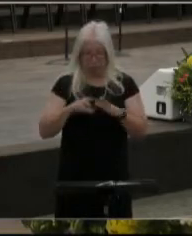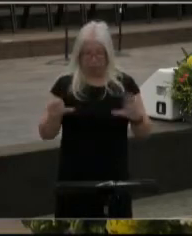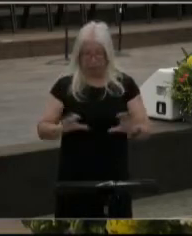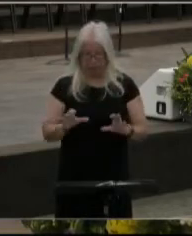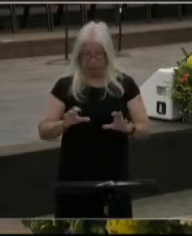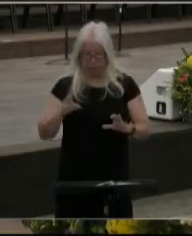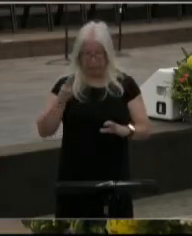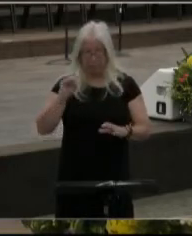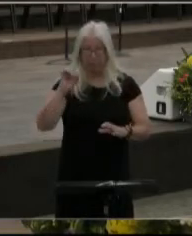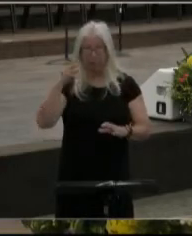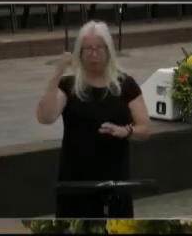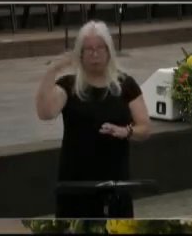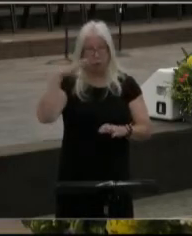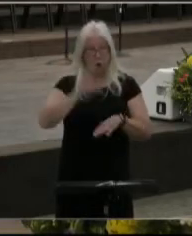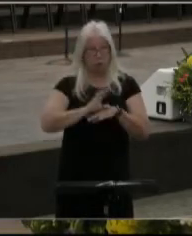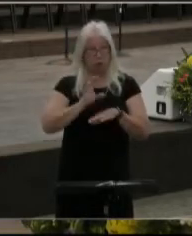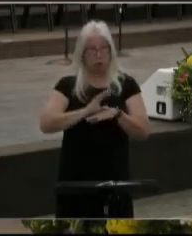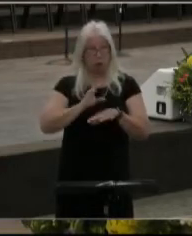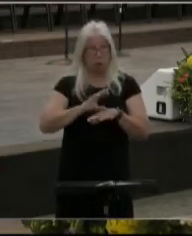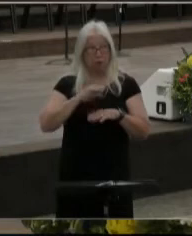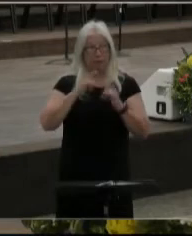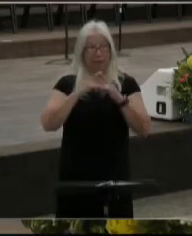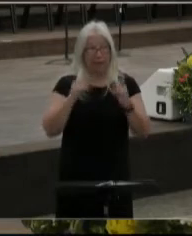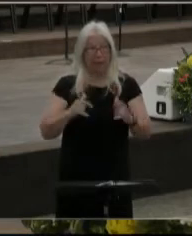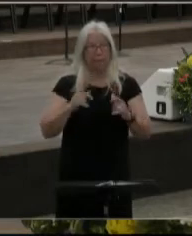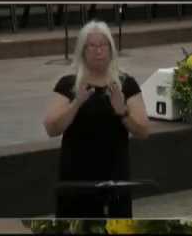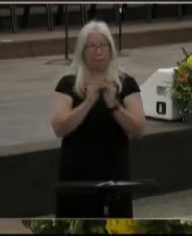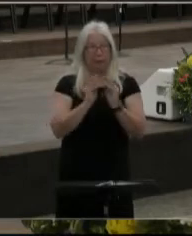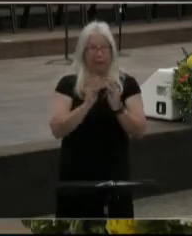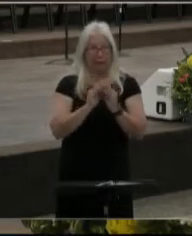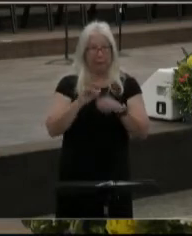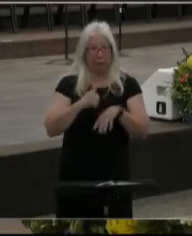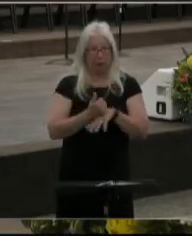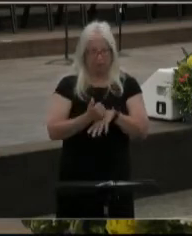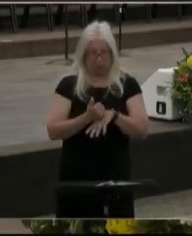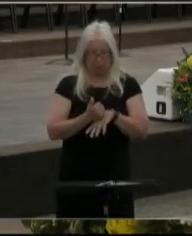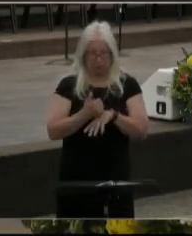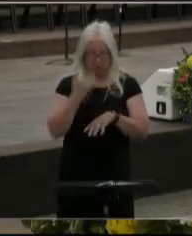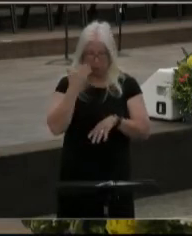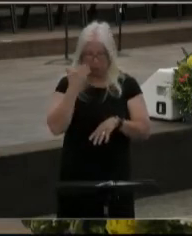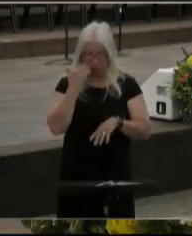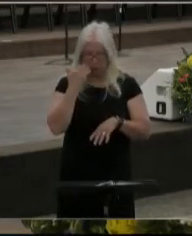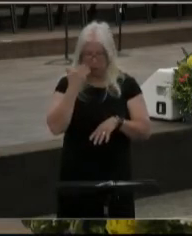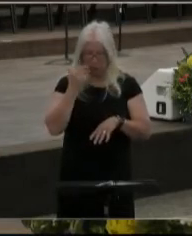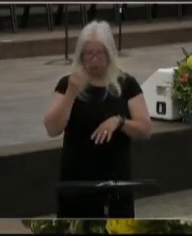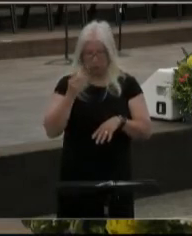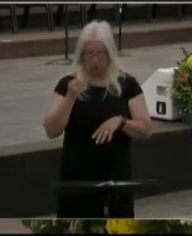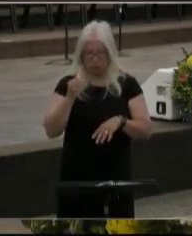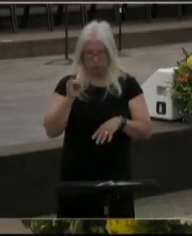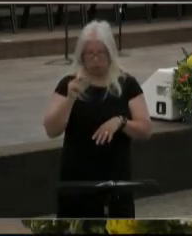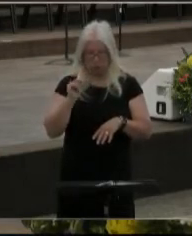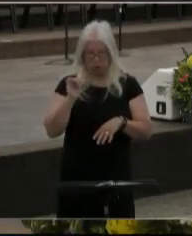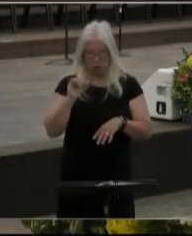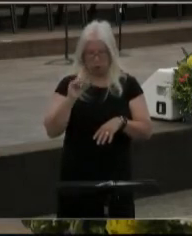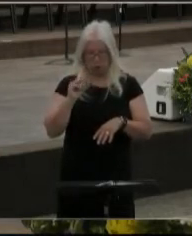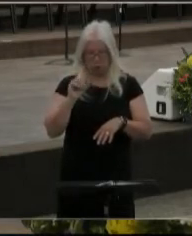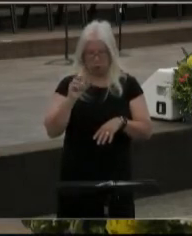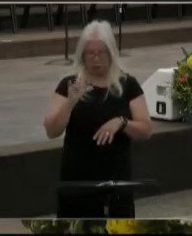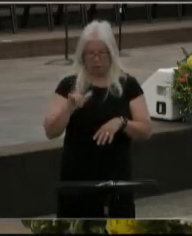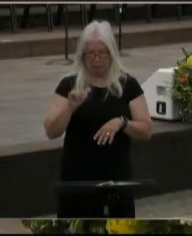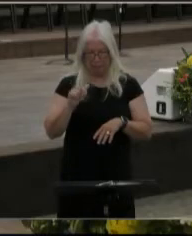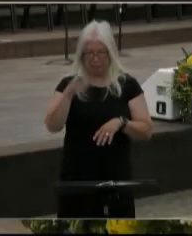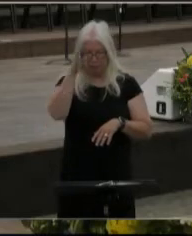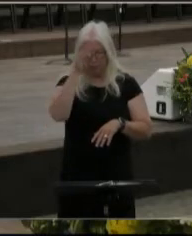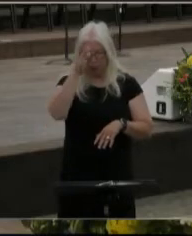did. The Methodist Church is where the old-time camp meetings and tent revivals originated from, to my knowledge. And so John Wesley was just a